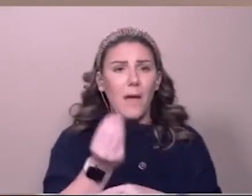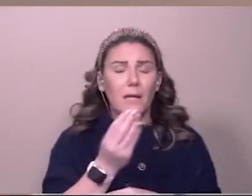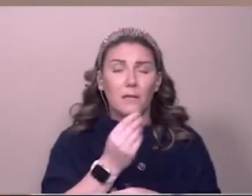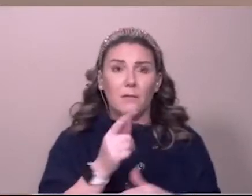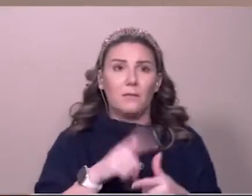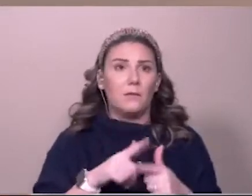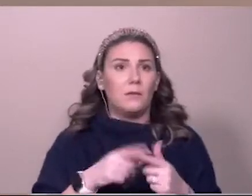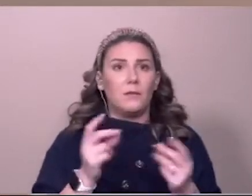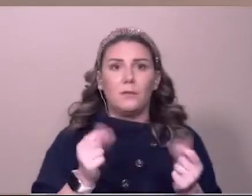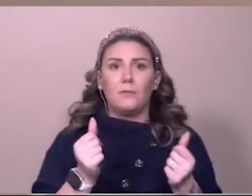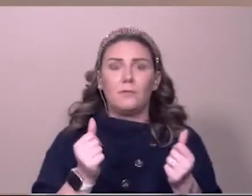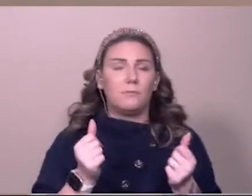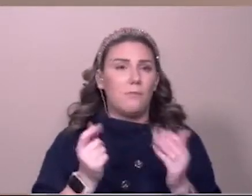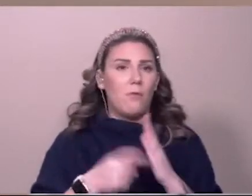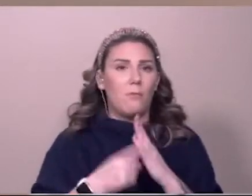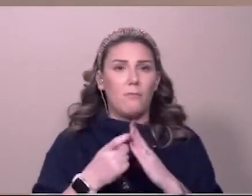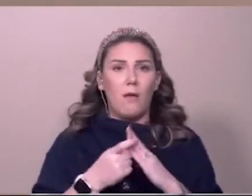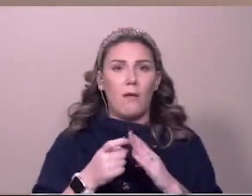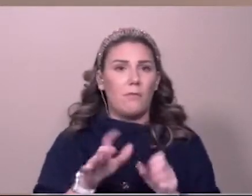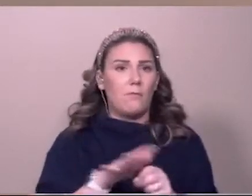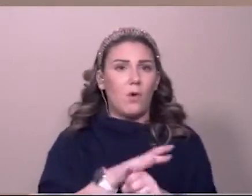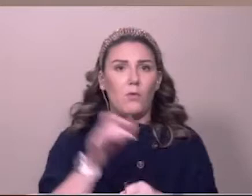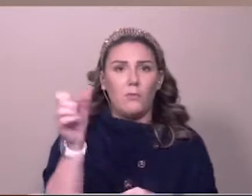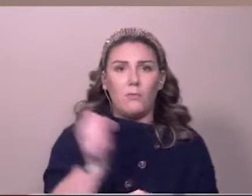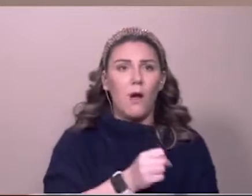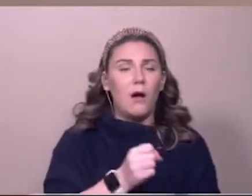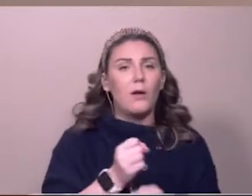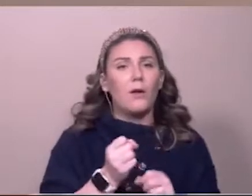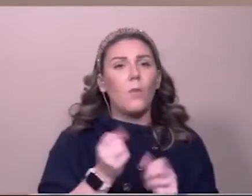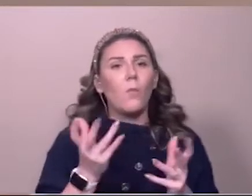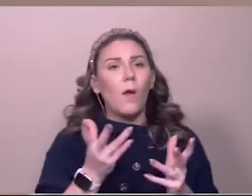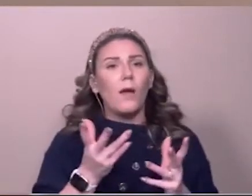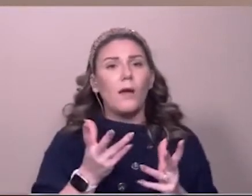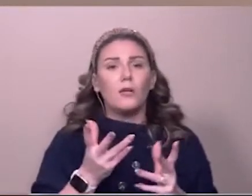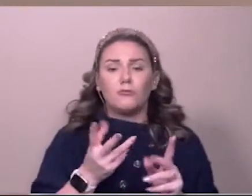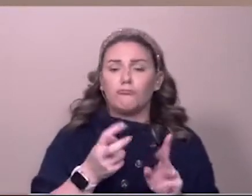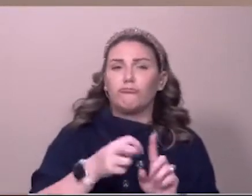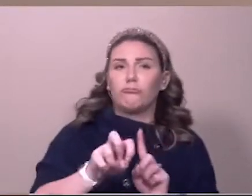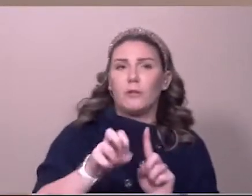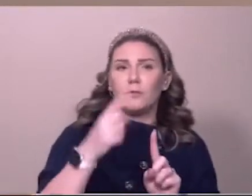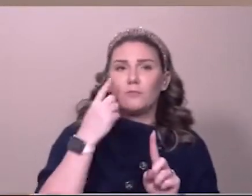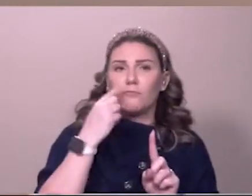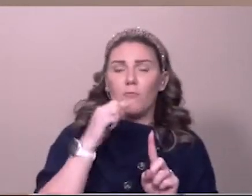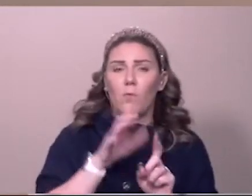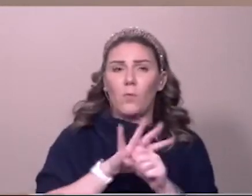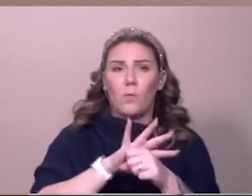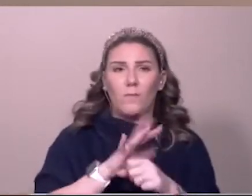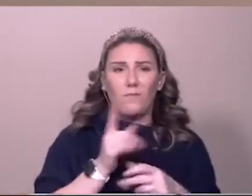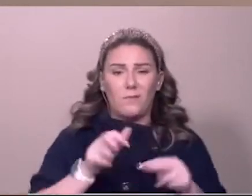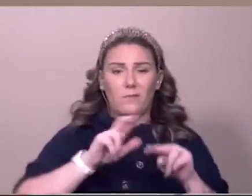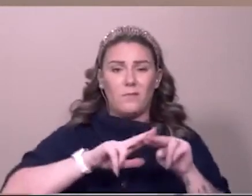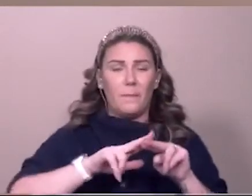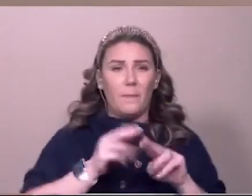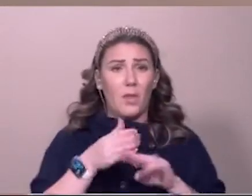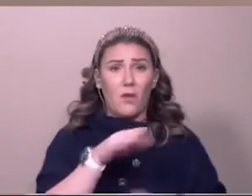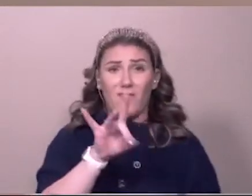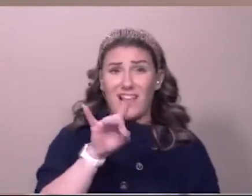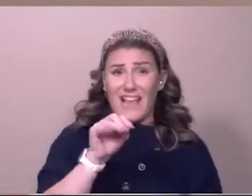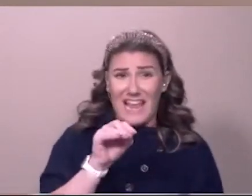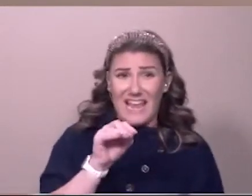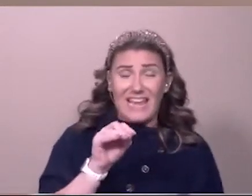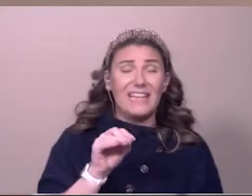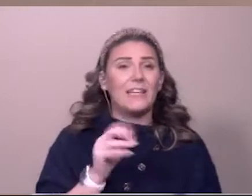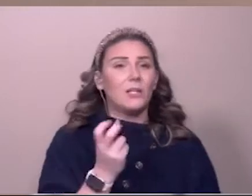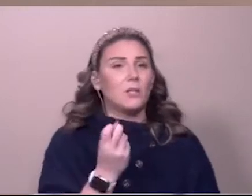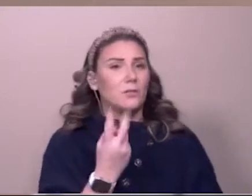filled largely with COVID transfers. Our COVID numbers continue to rise. We're up almost over 80 today. 12 of